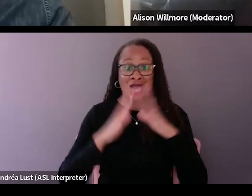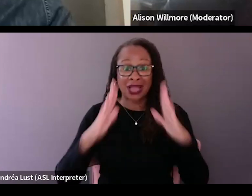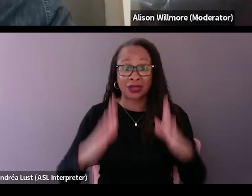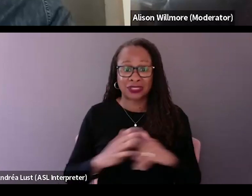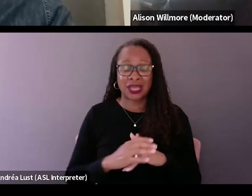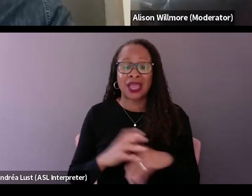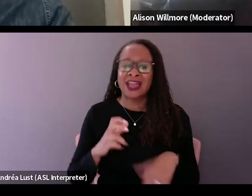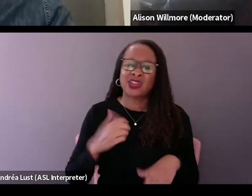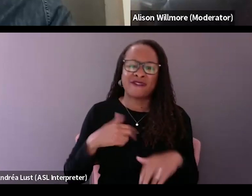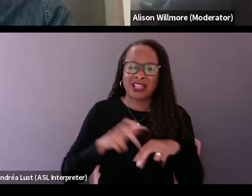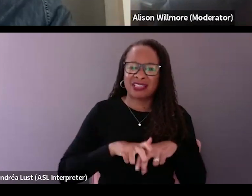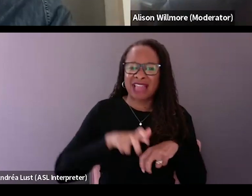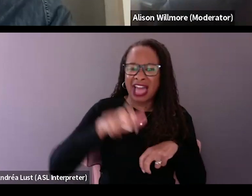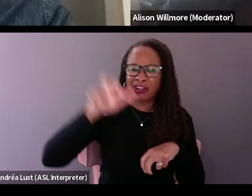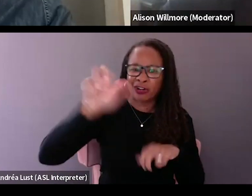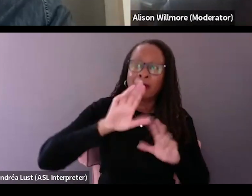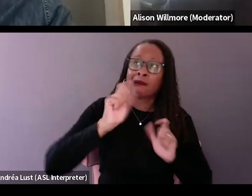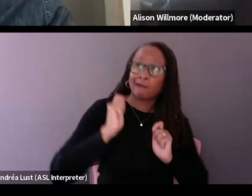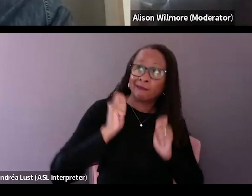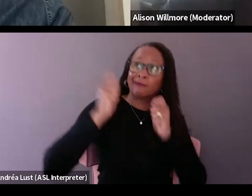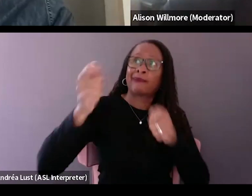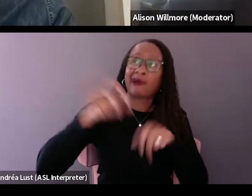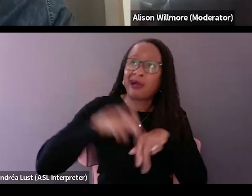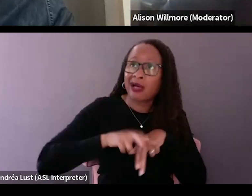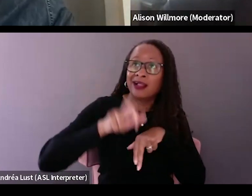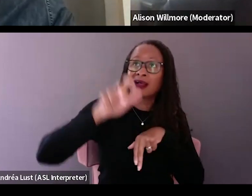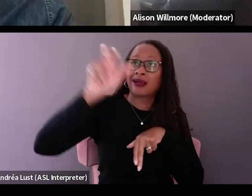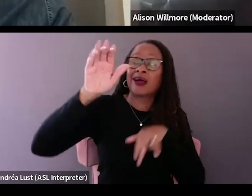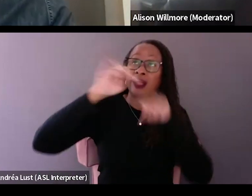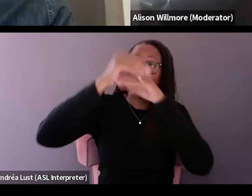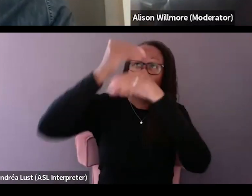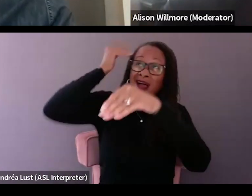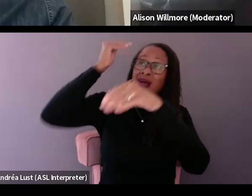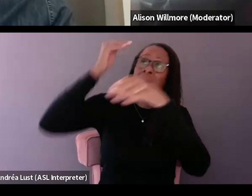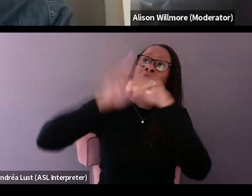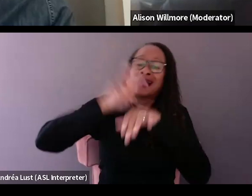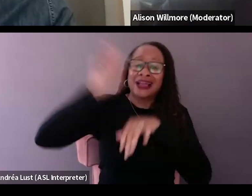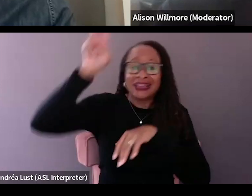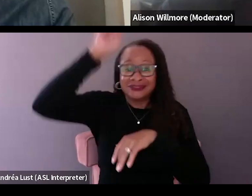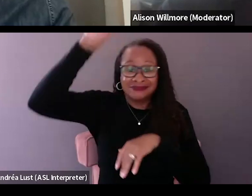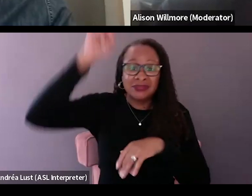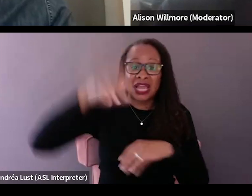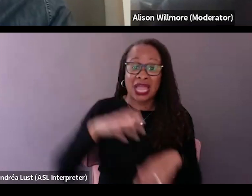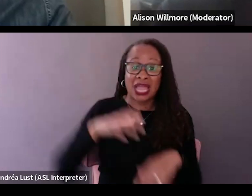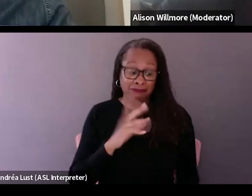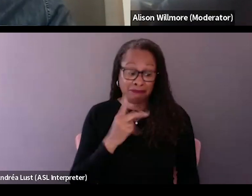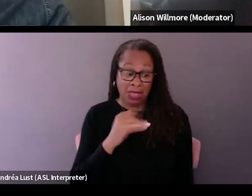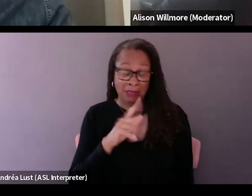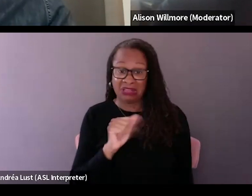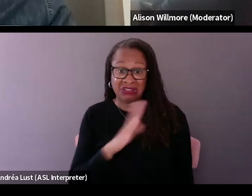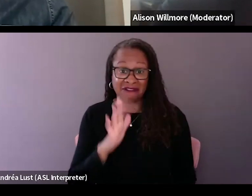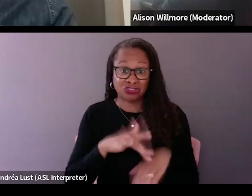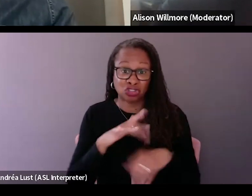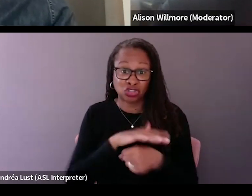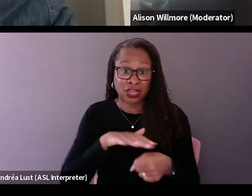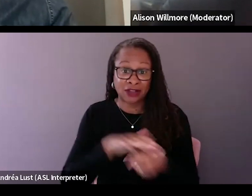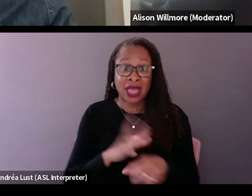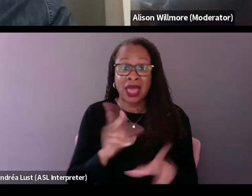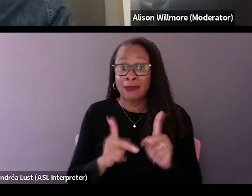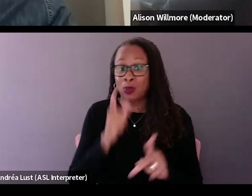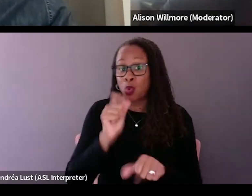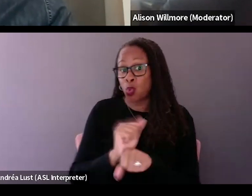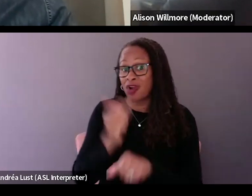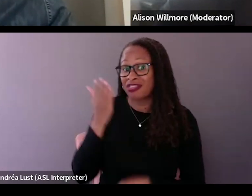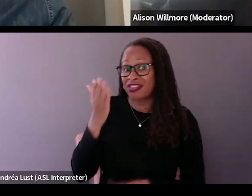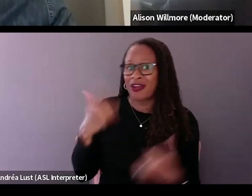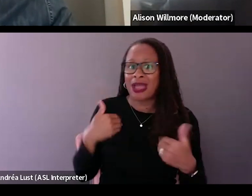it up and she hadn't been up there ever. Like the people that work at her house had put boxes up there. And so Jess and